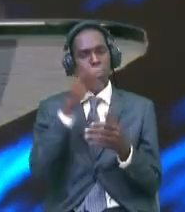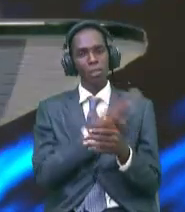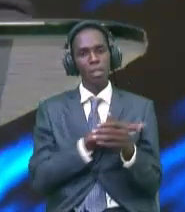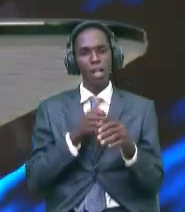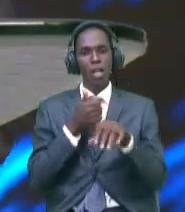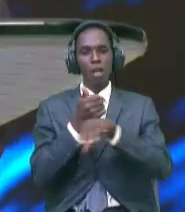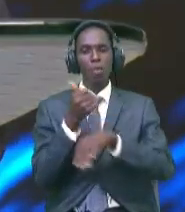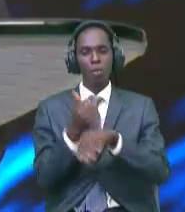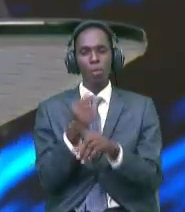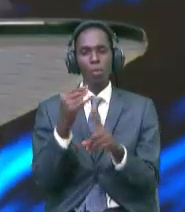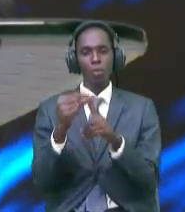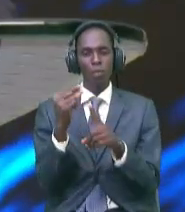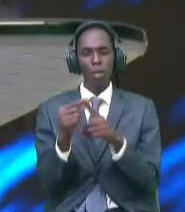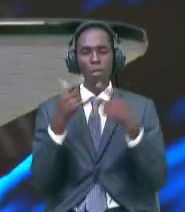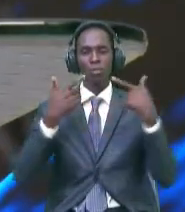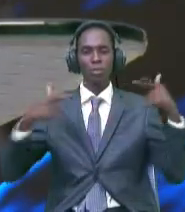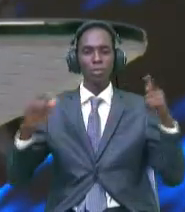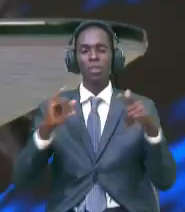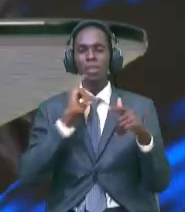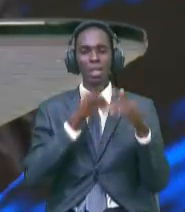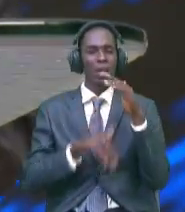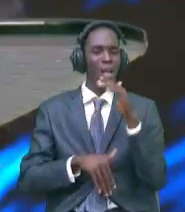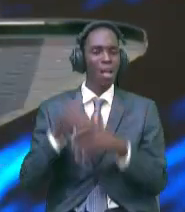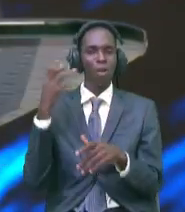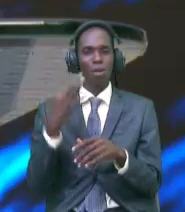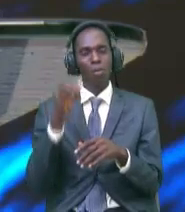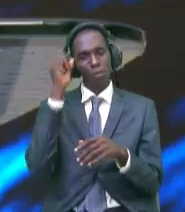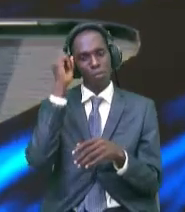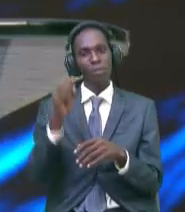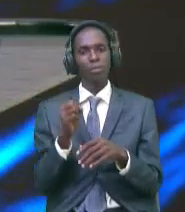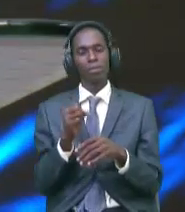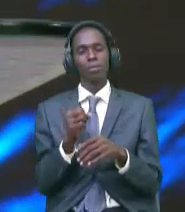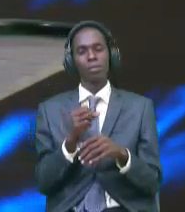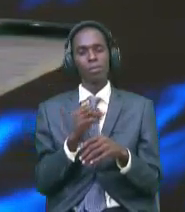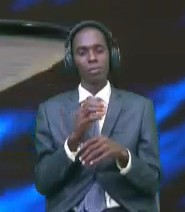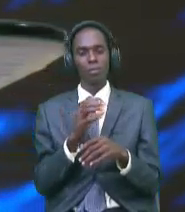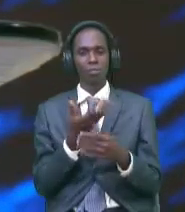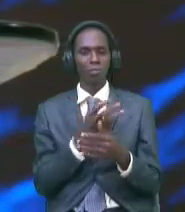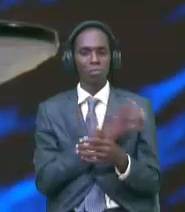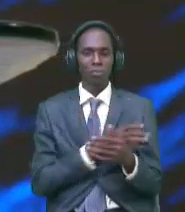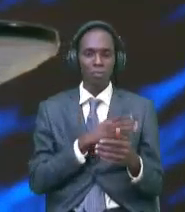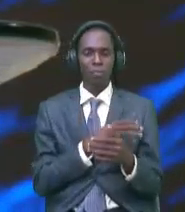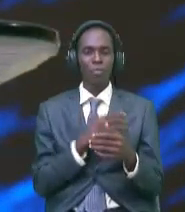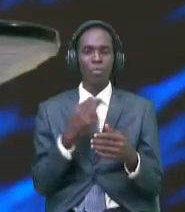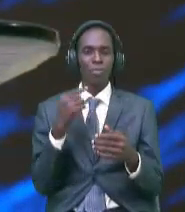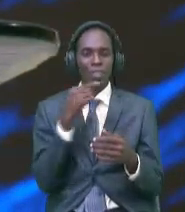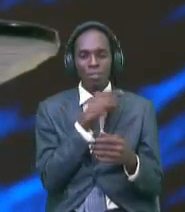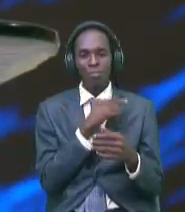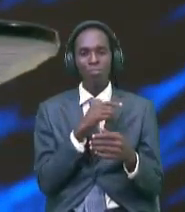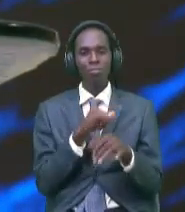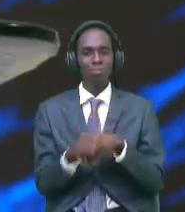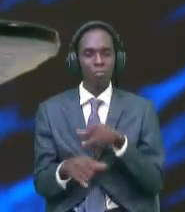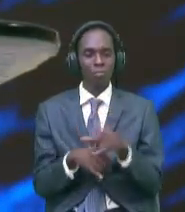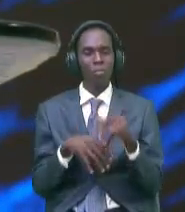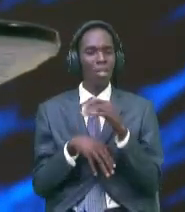language, insulting language, out of his character. Lying tongue, guile, deception, out